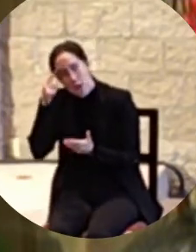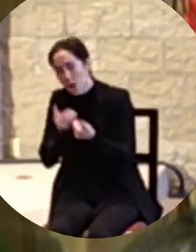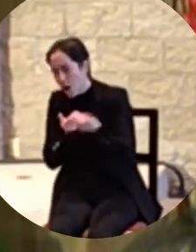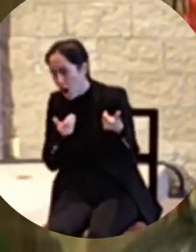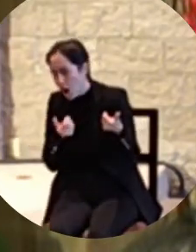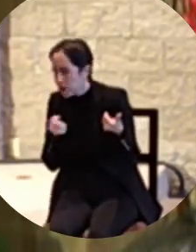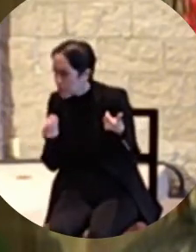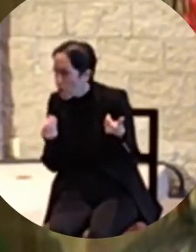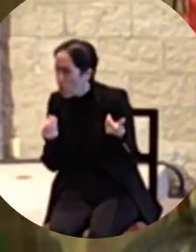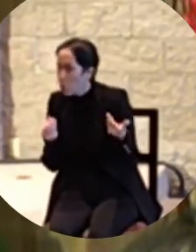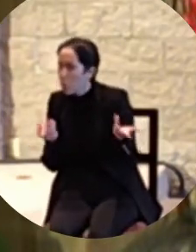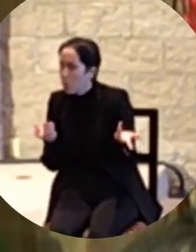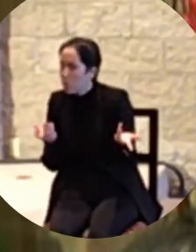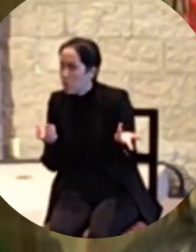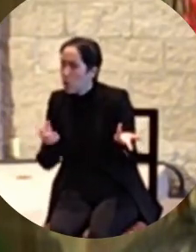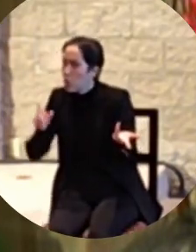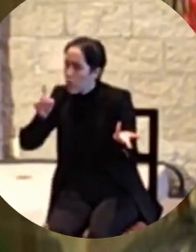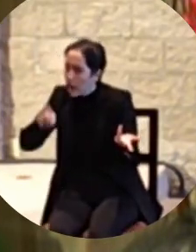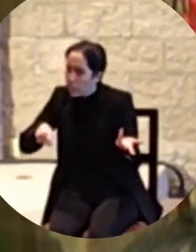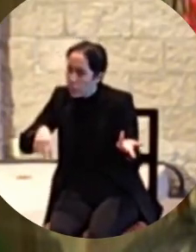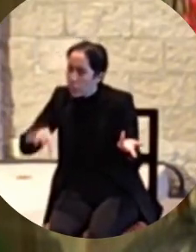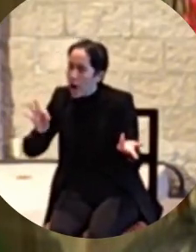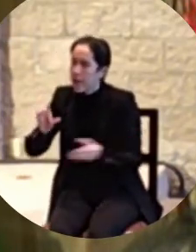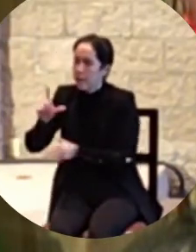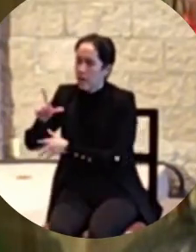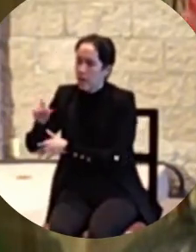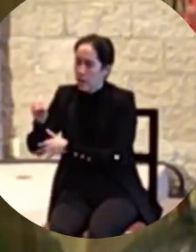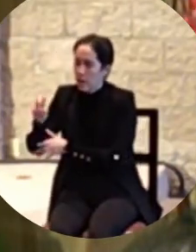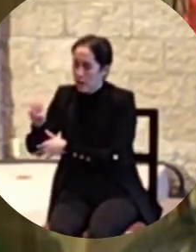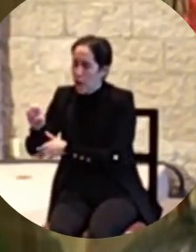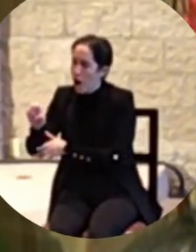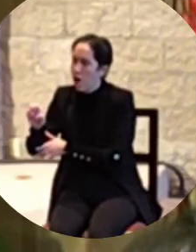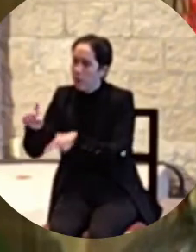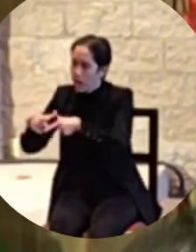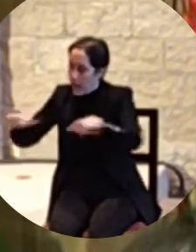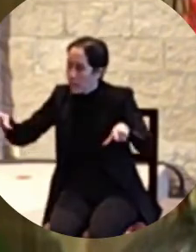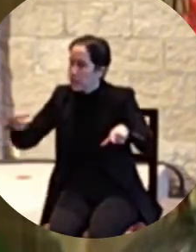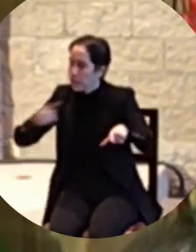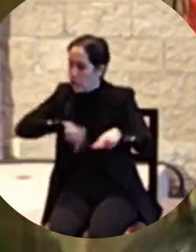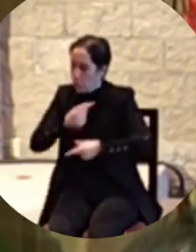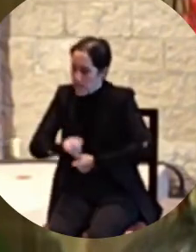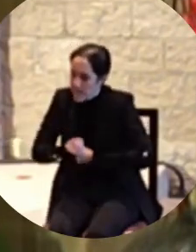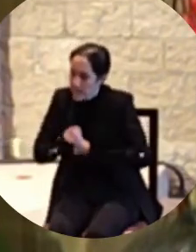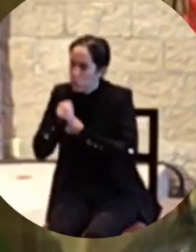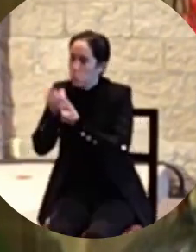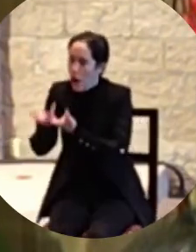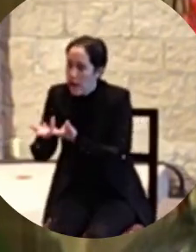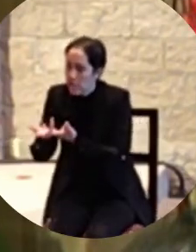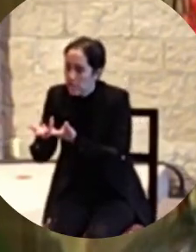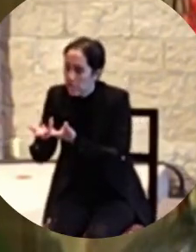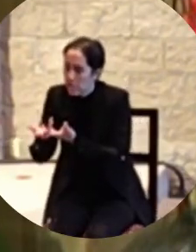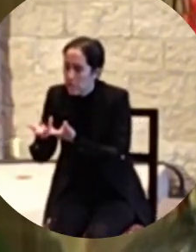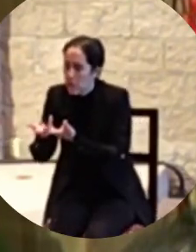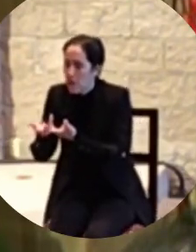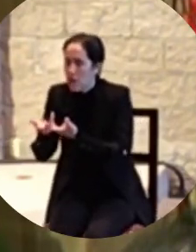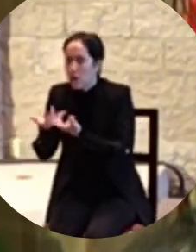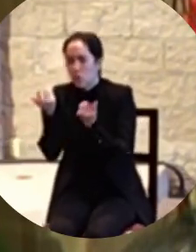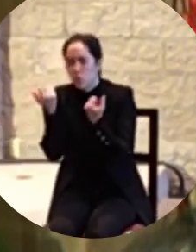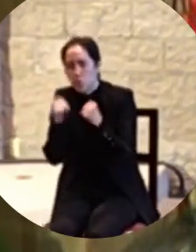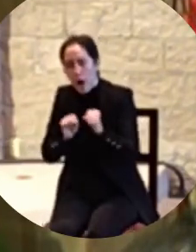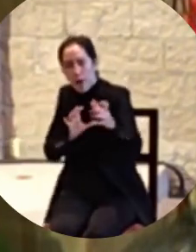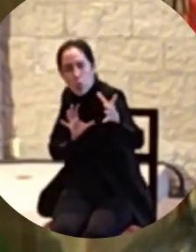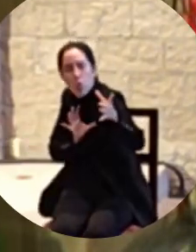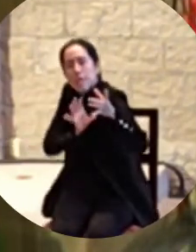love languages that we express, that mystics throughout the ages have expressed, to long to be with that